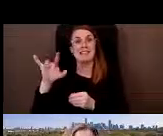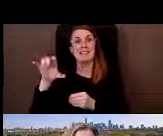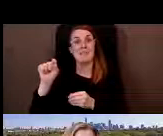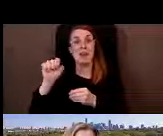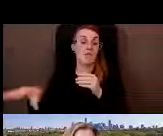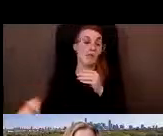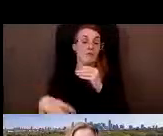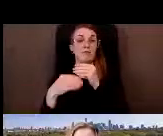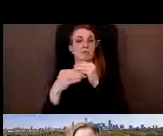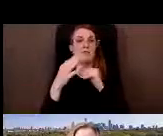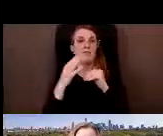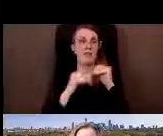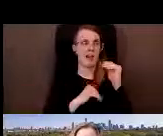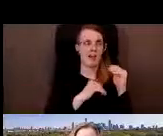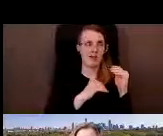today.